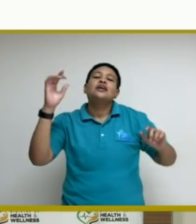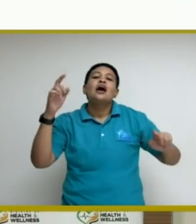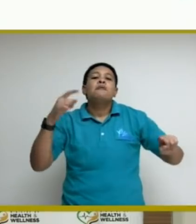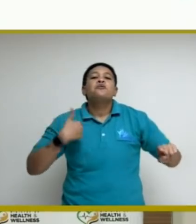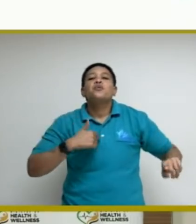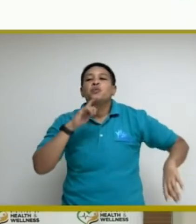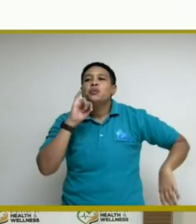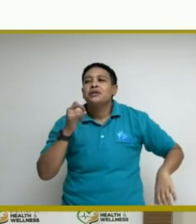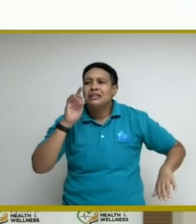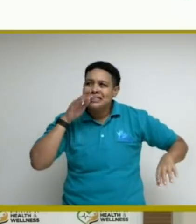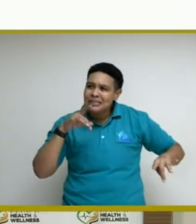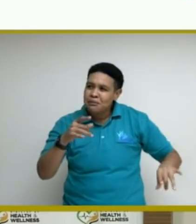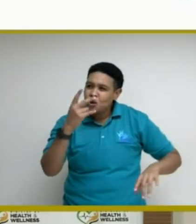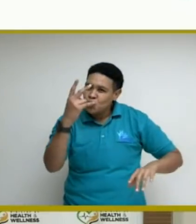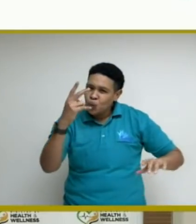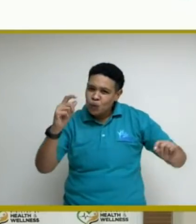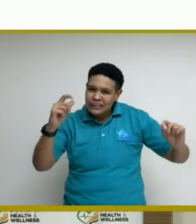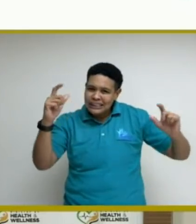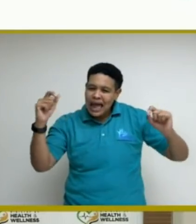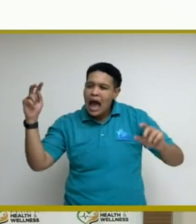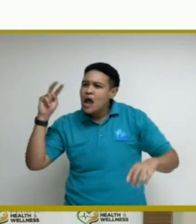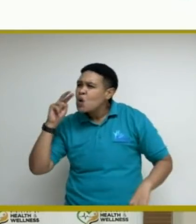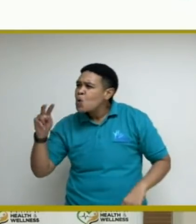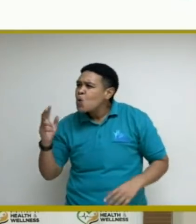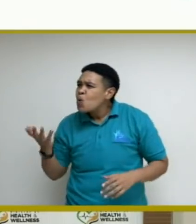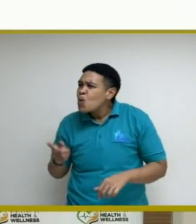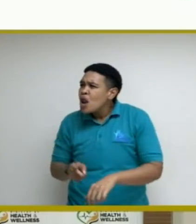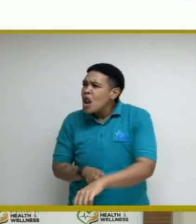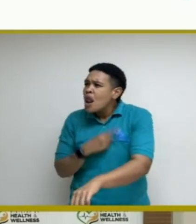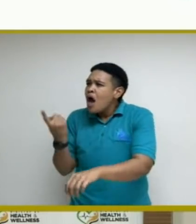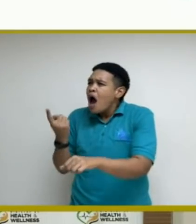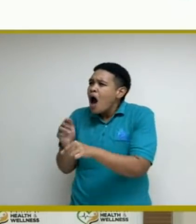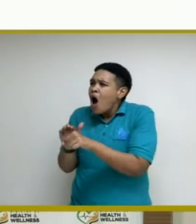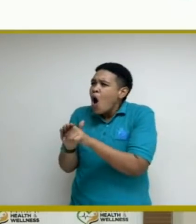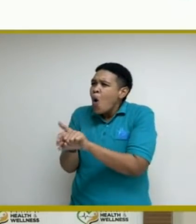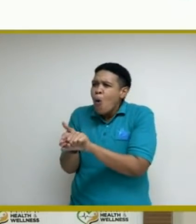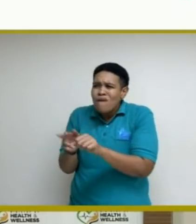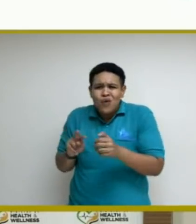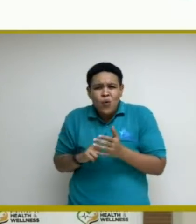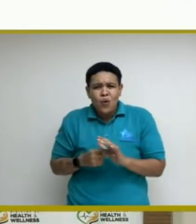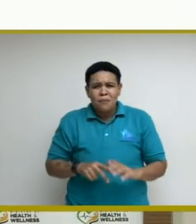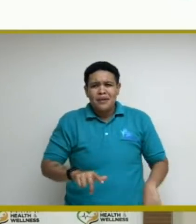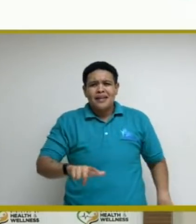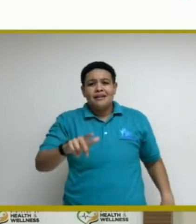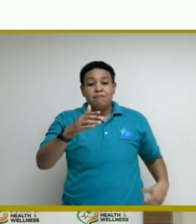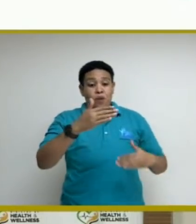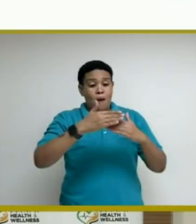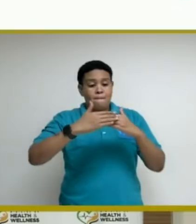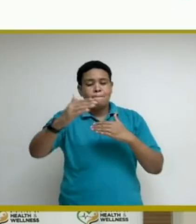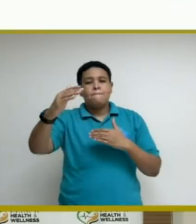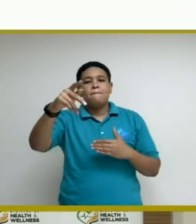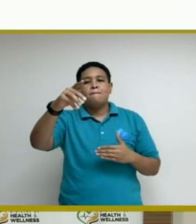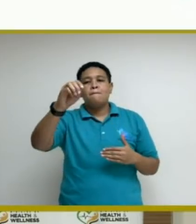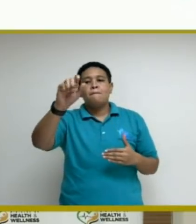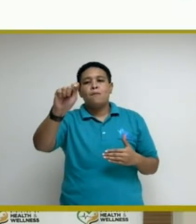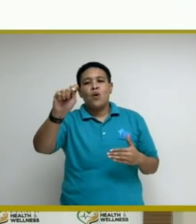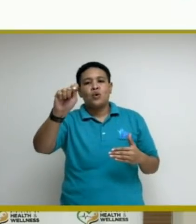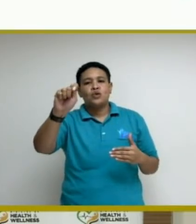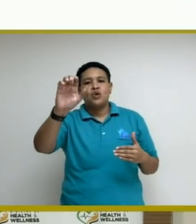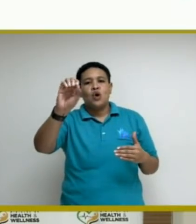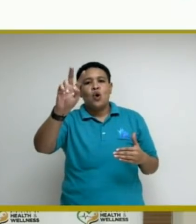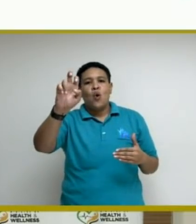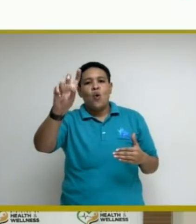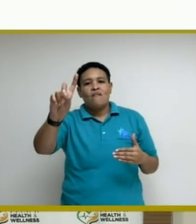just going to spend 2 slides to just look at what exactly it is. So the term post-COVID conditions is an